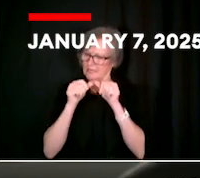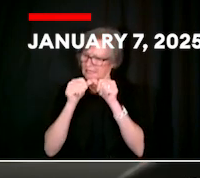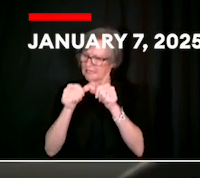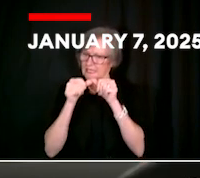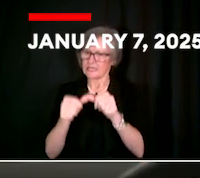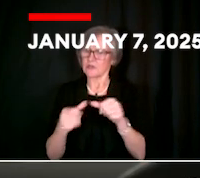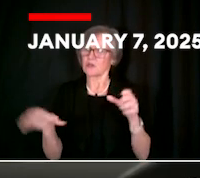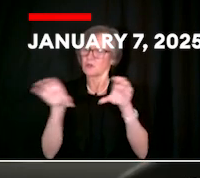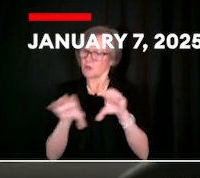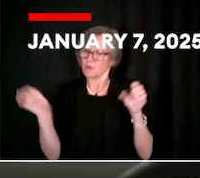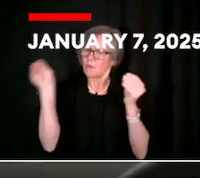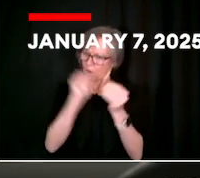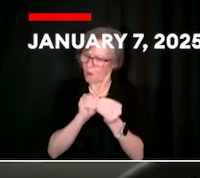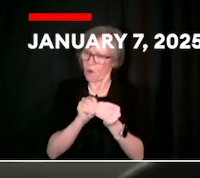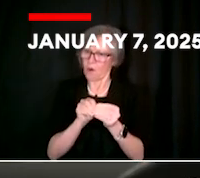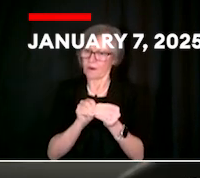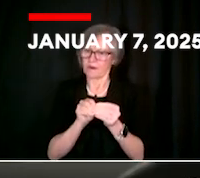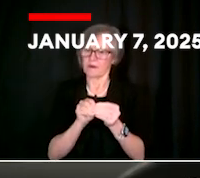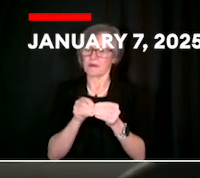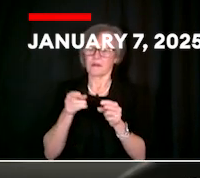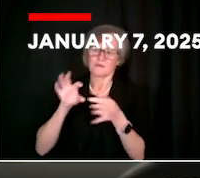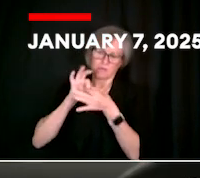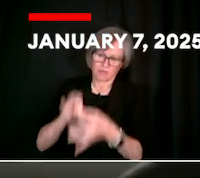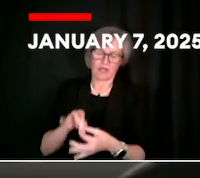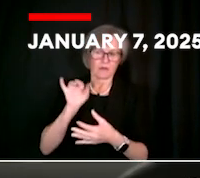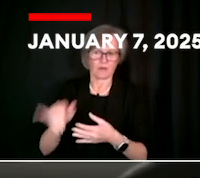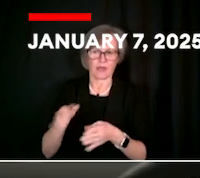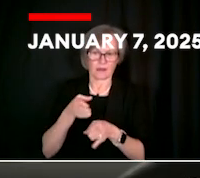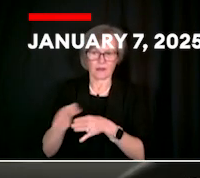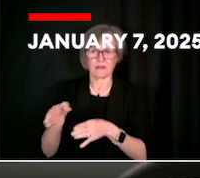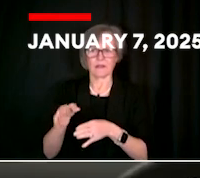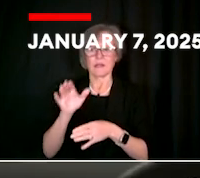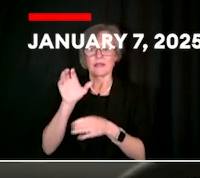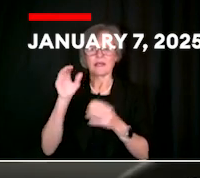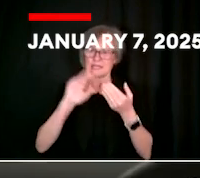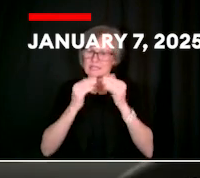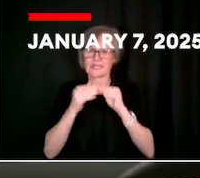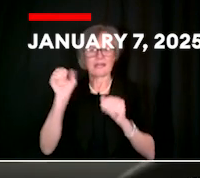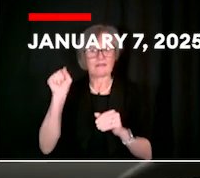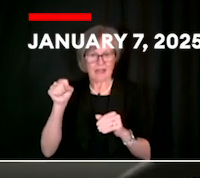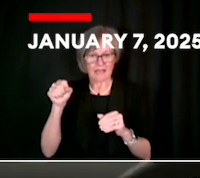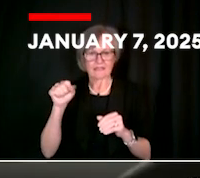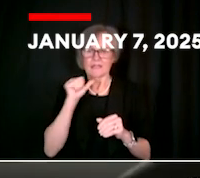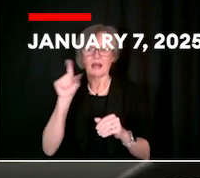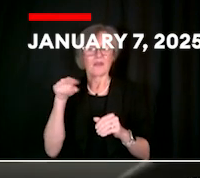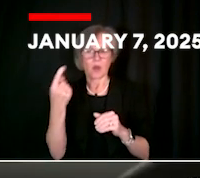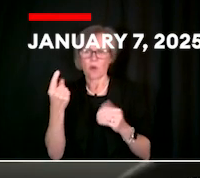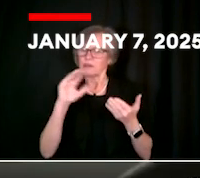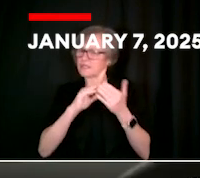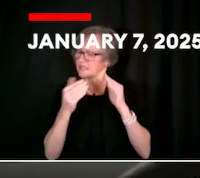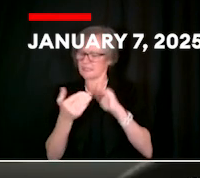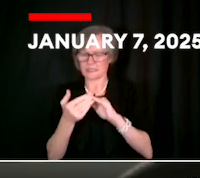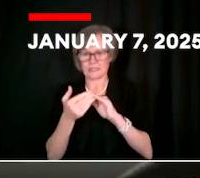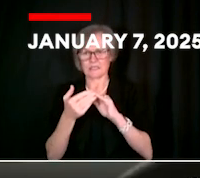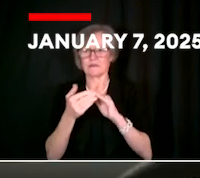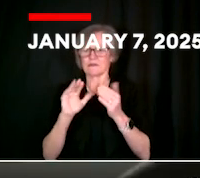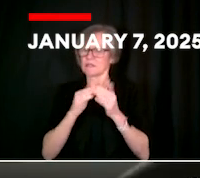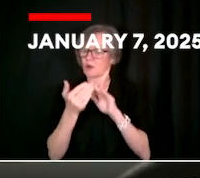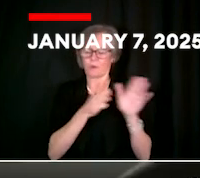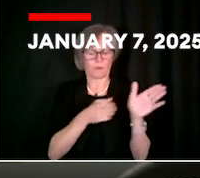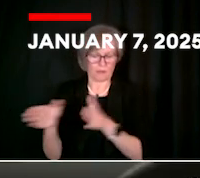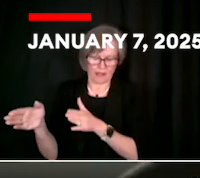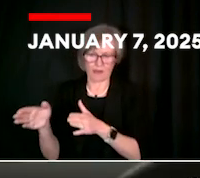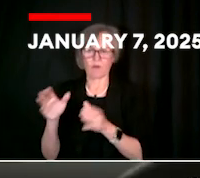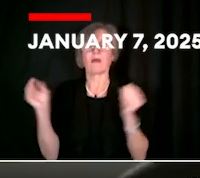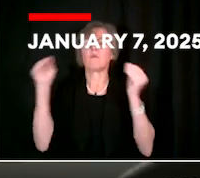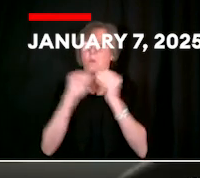more in this area. The City of Yes was not the only plan we want to land. We have more to